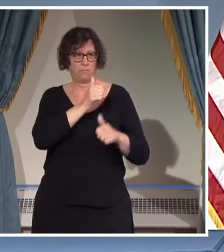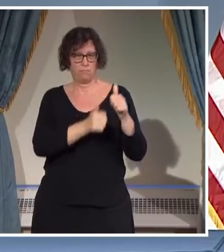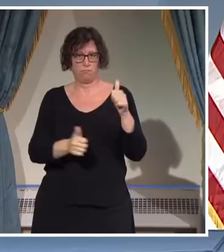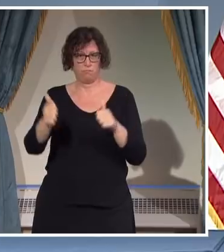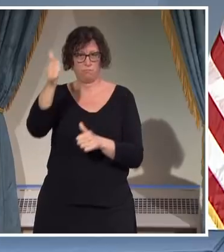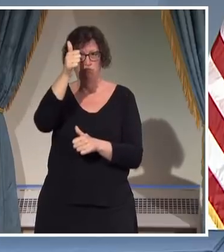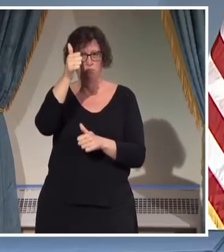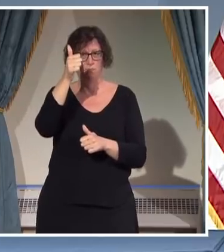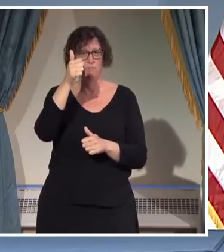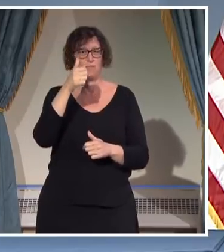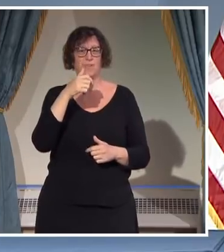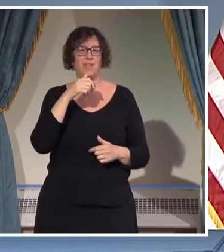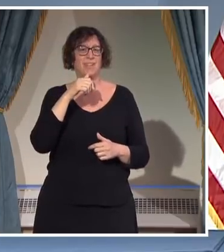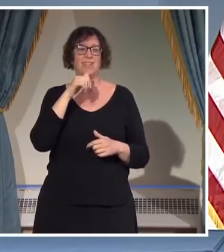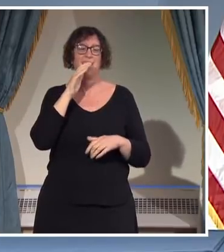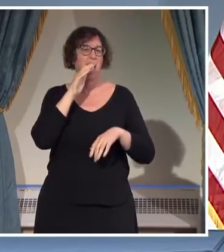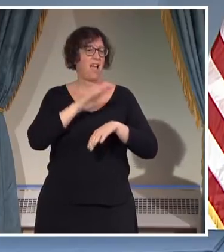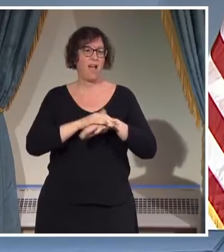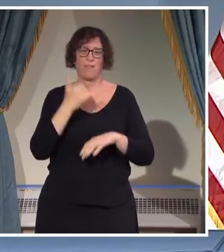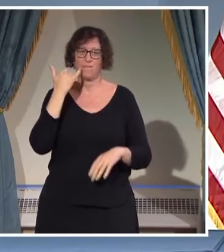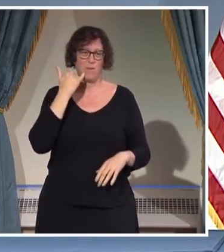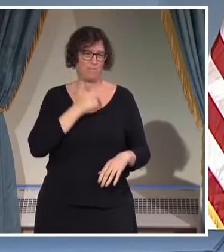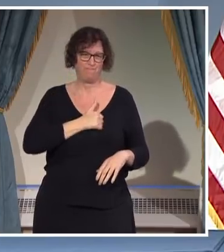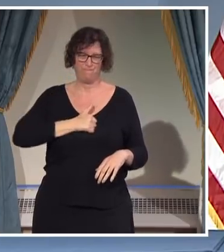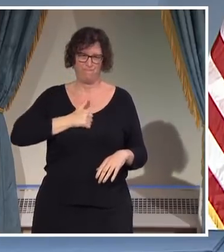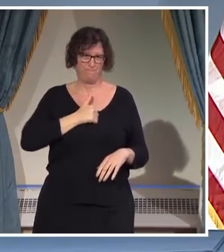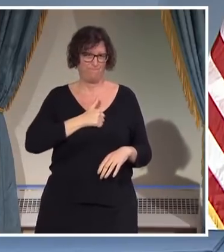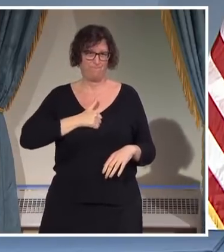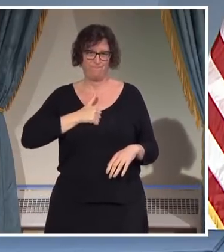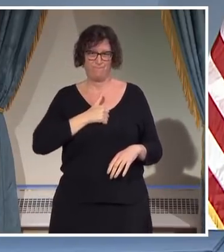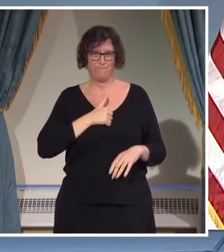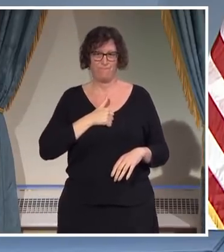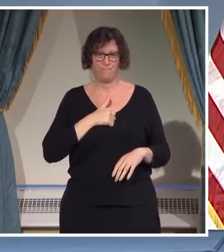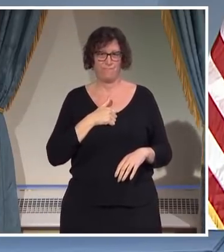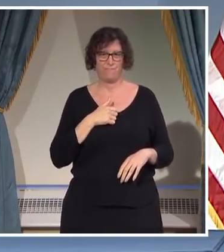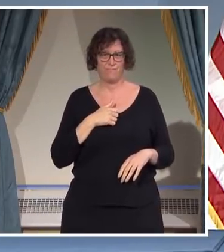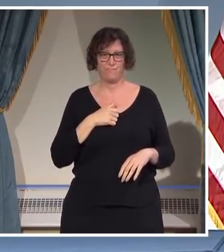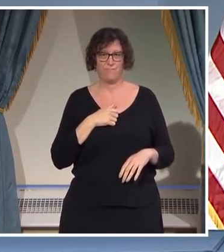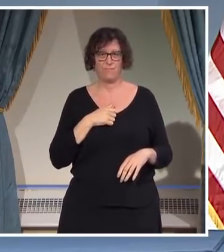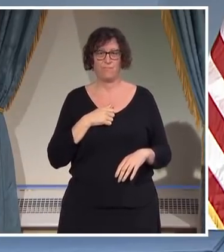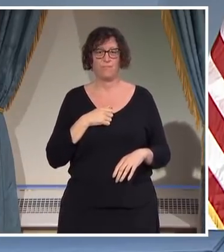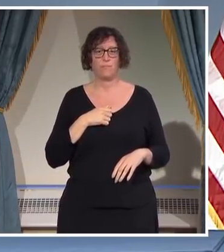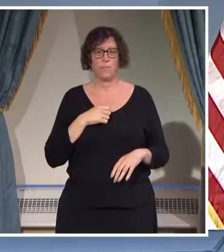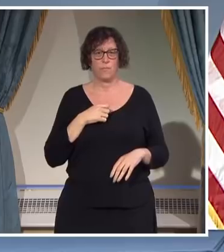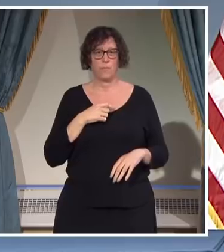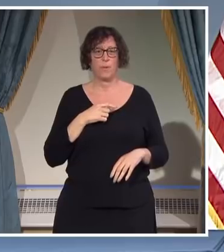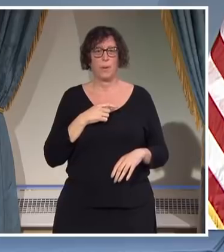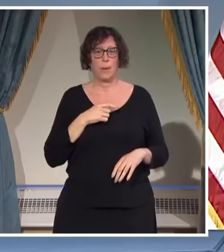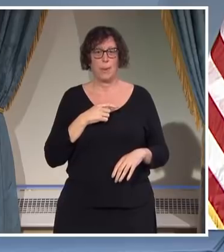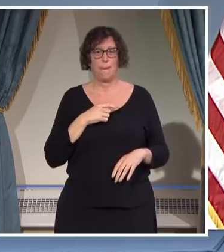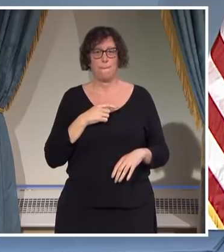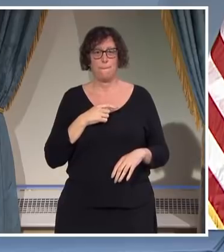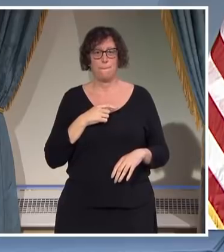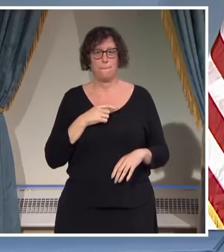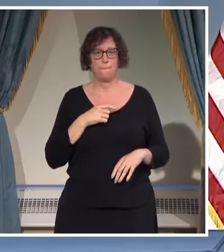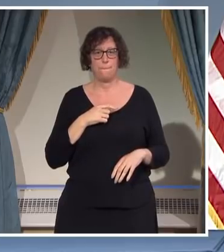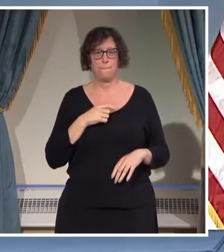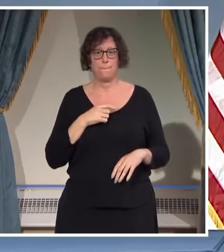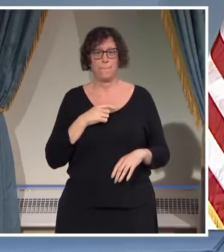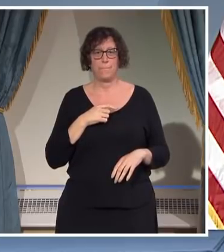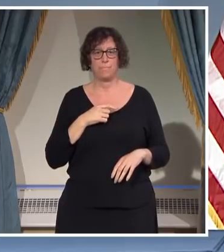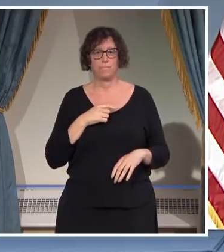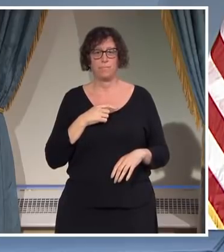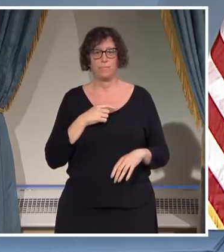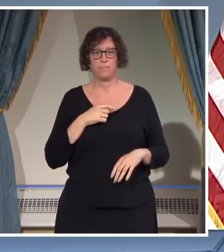have the police commissioner, Ashley. Yeah, we have to, let's make sure on our team that we put up every time who is